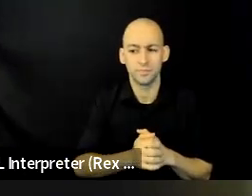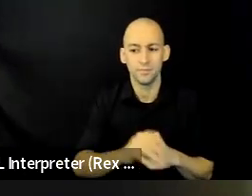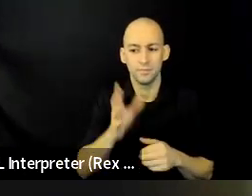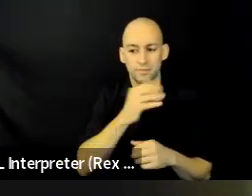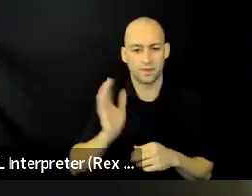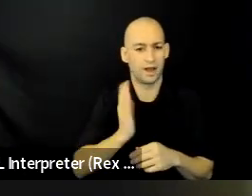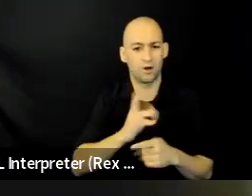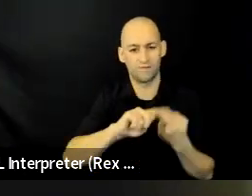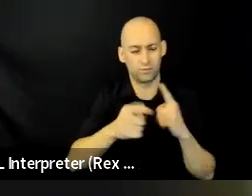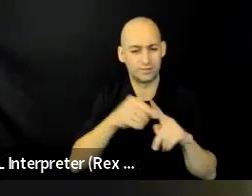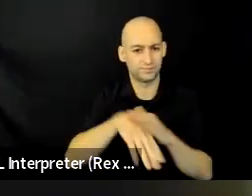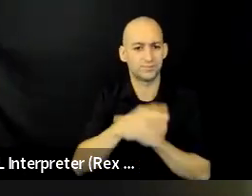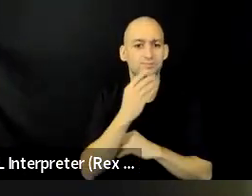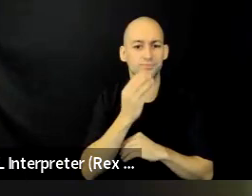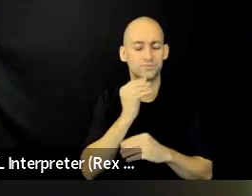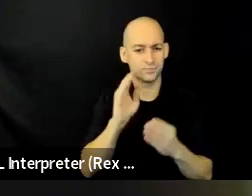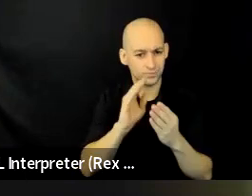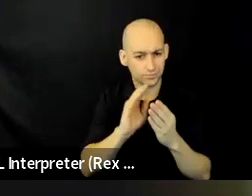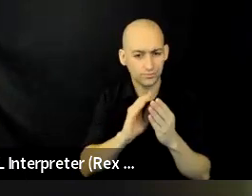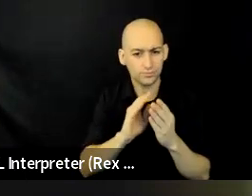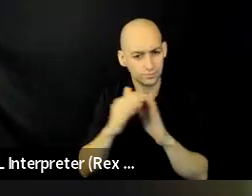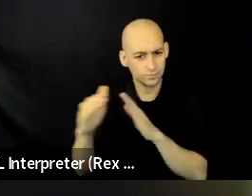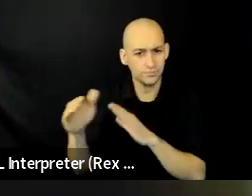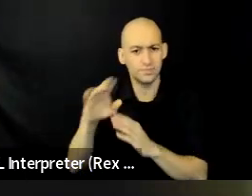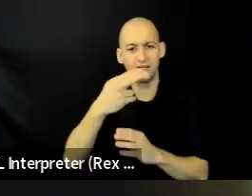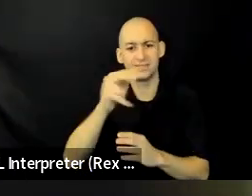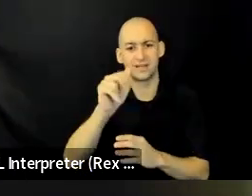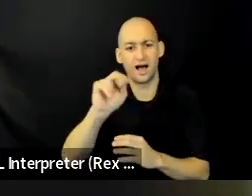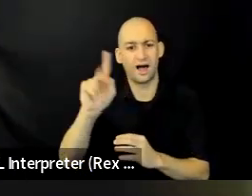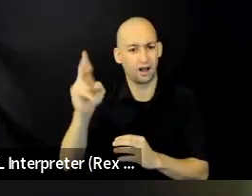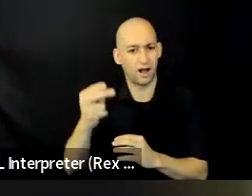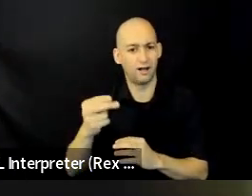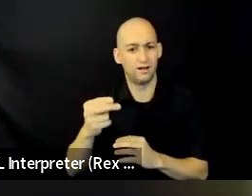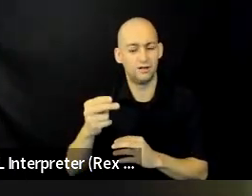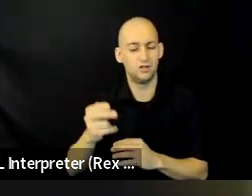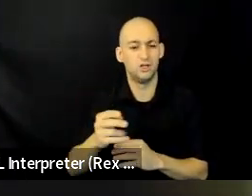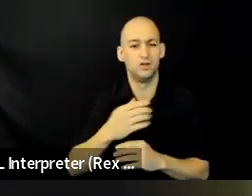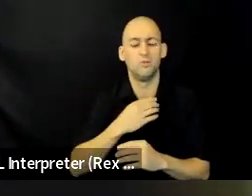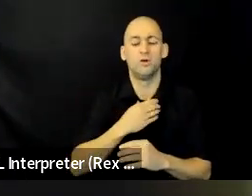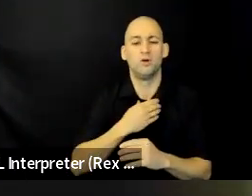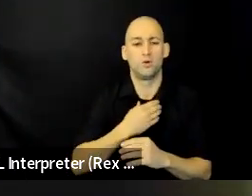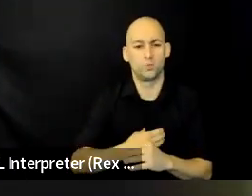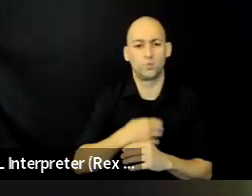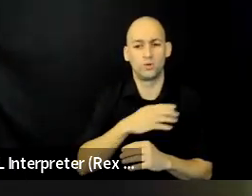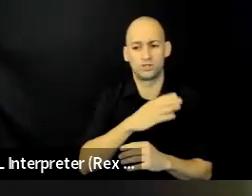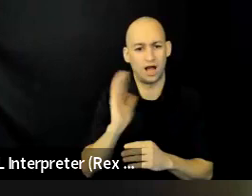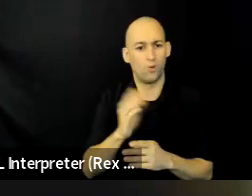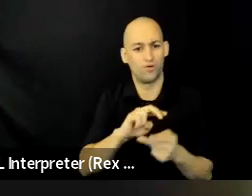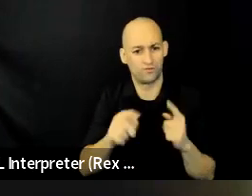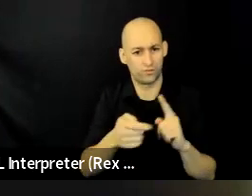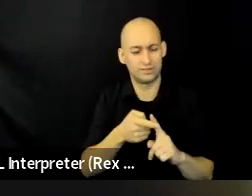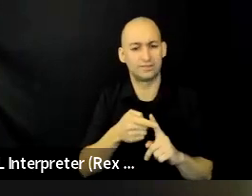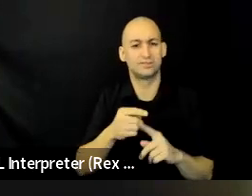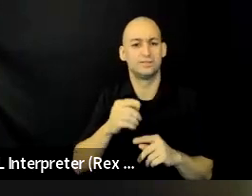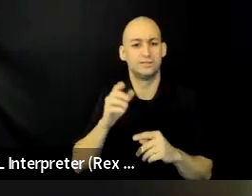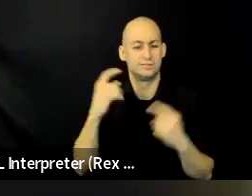community, it's Hanukkah, and we certainly wish our friends who